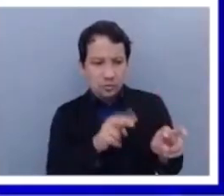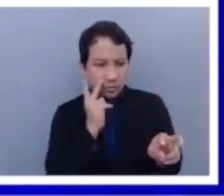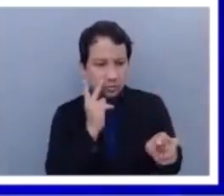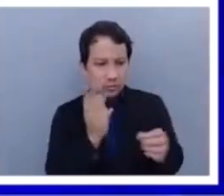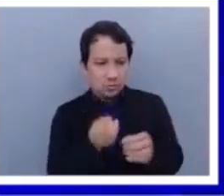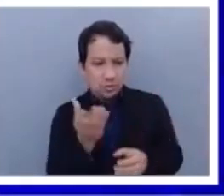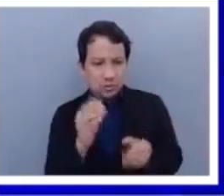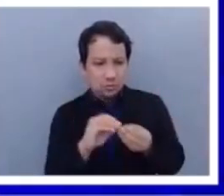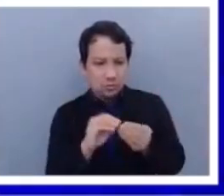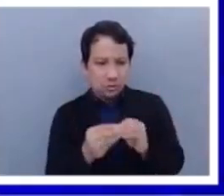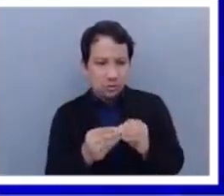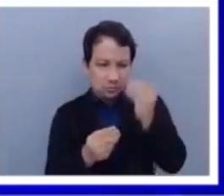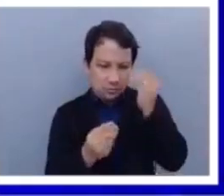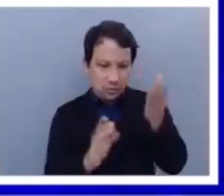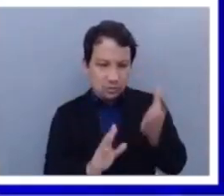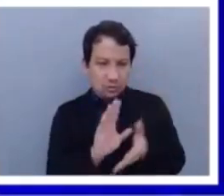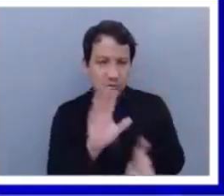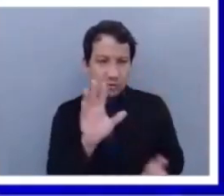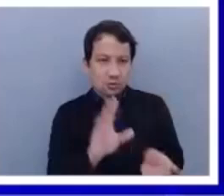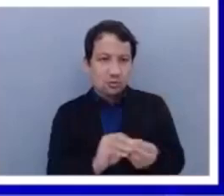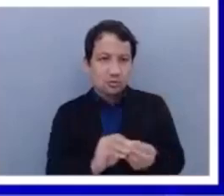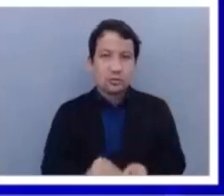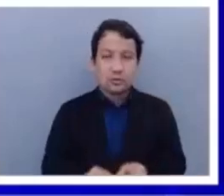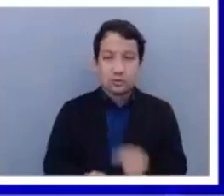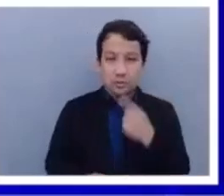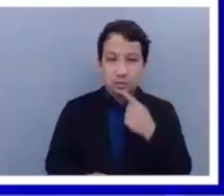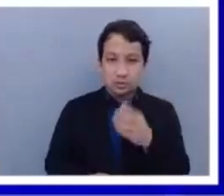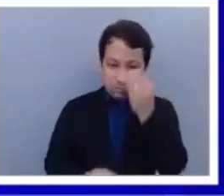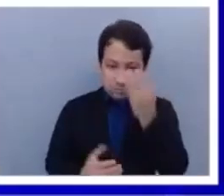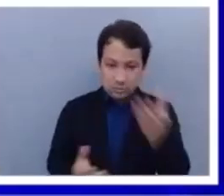quite relatively, no, mataas siya at more than